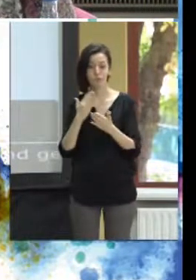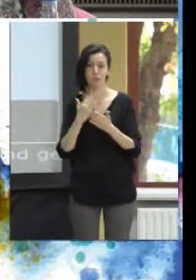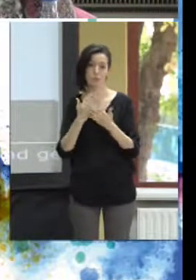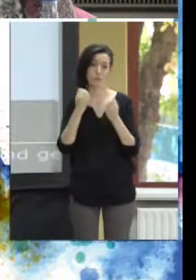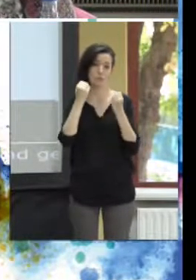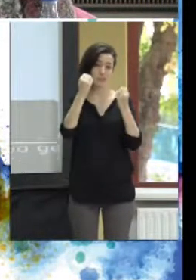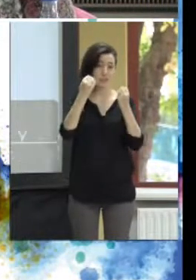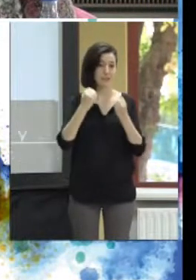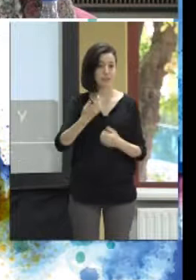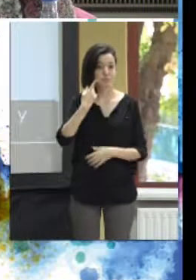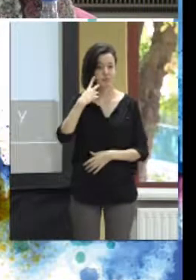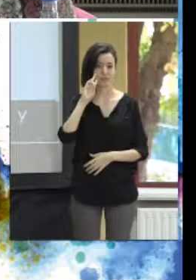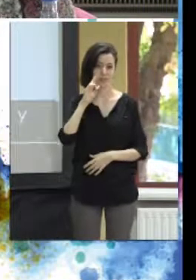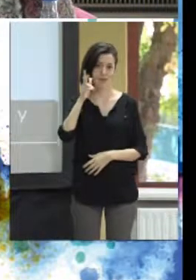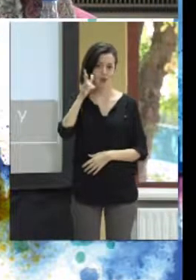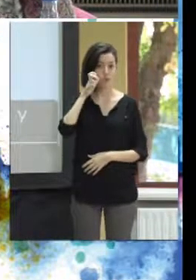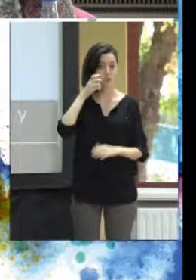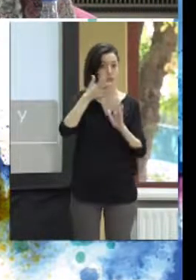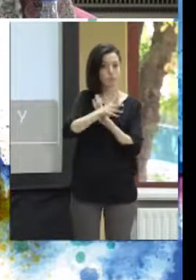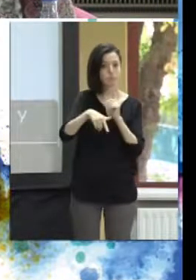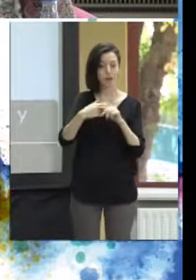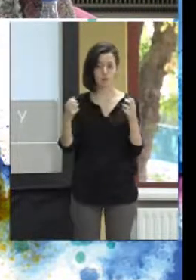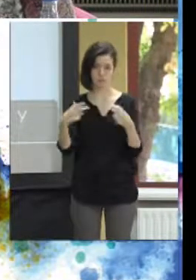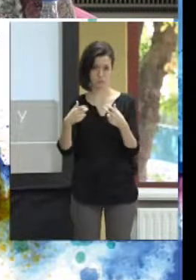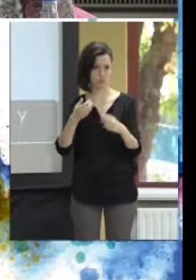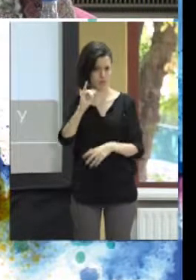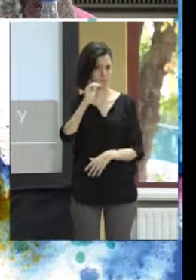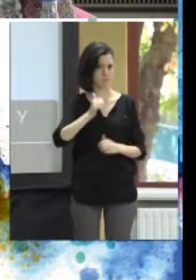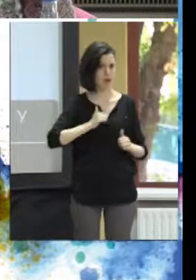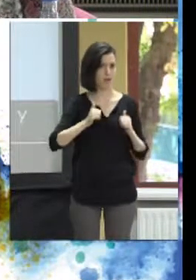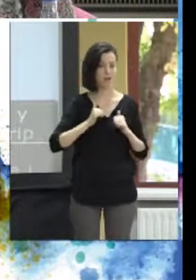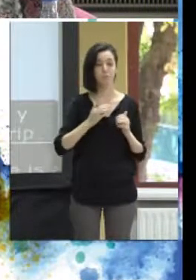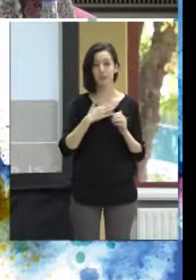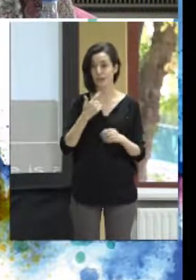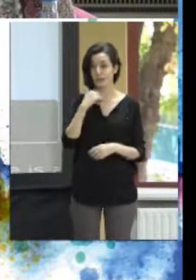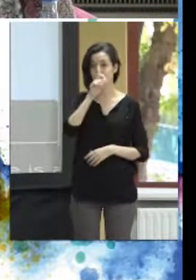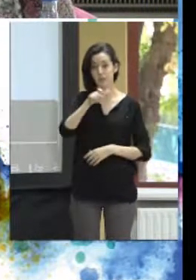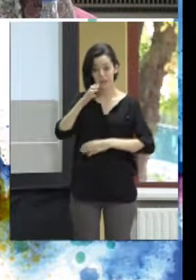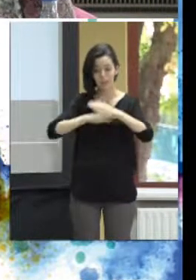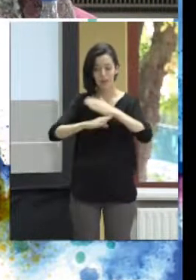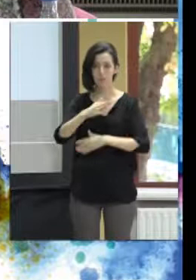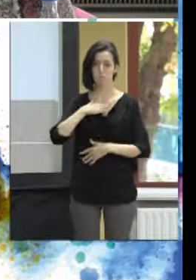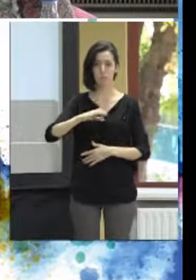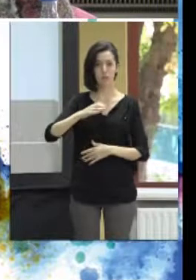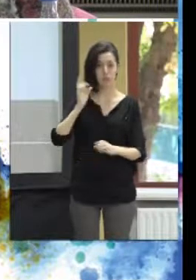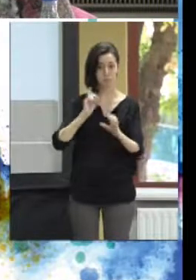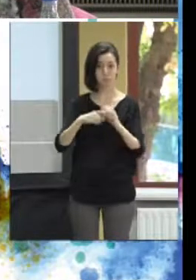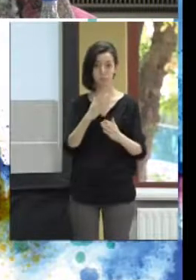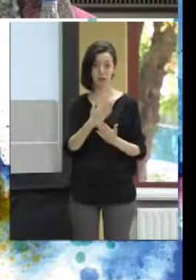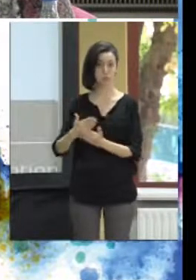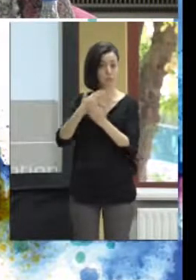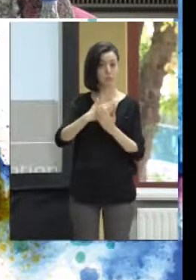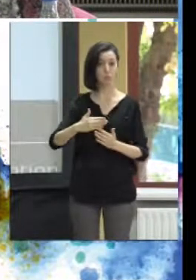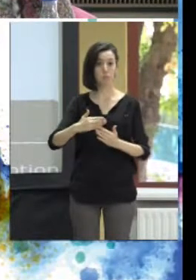a specialist on audio description and subtitling. So disabled people can follow these studies and